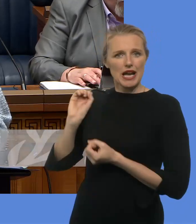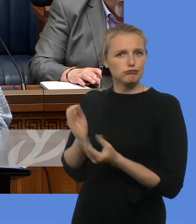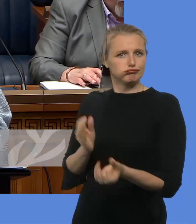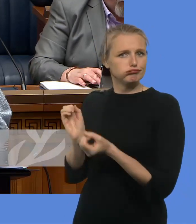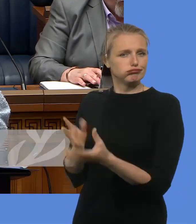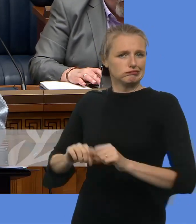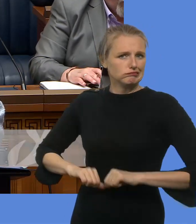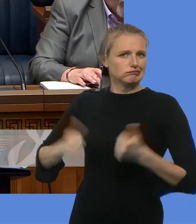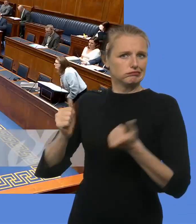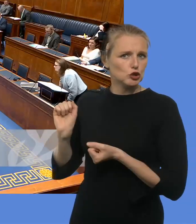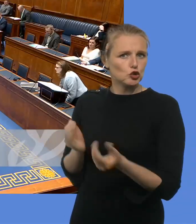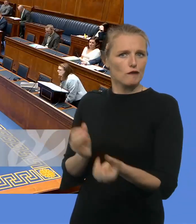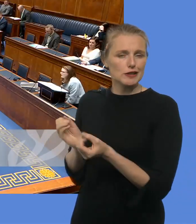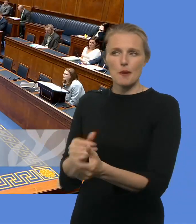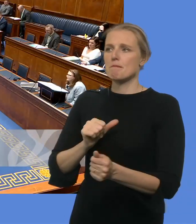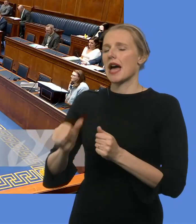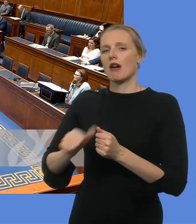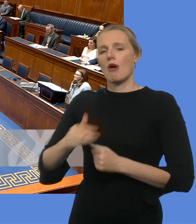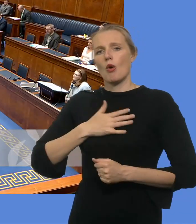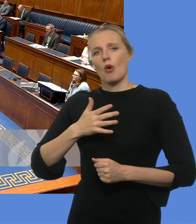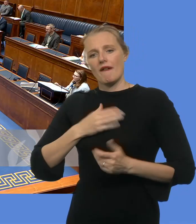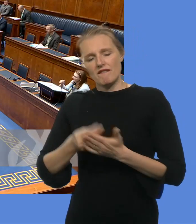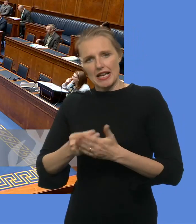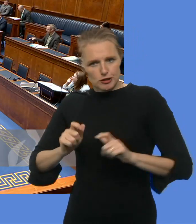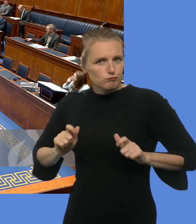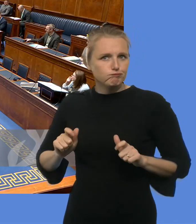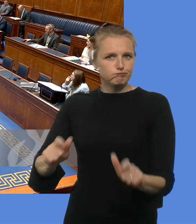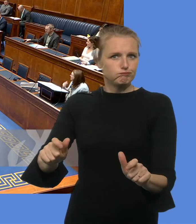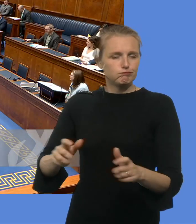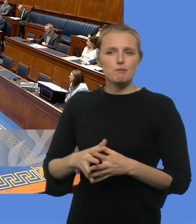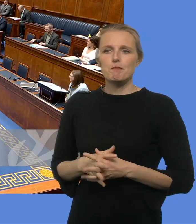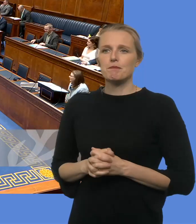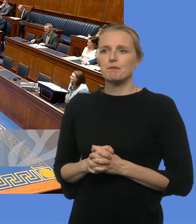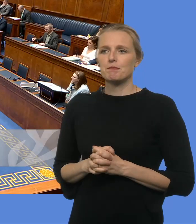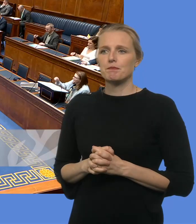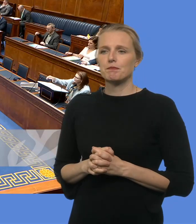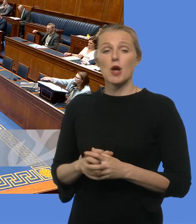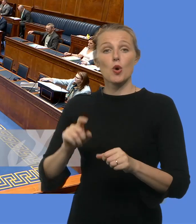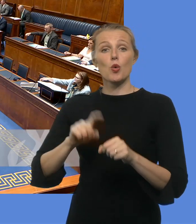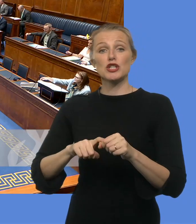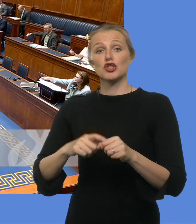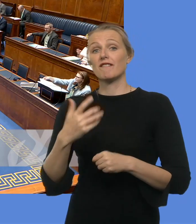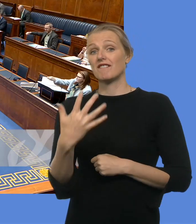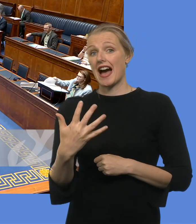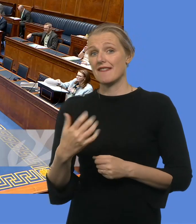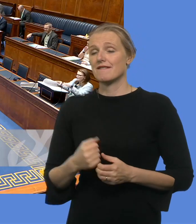public finances. I call John Blair. Thank you, Mr. Speaker. Question number 5. Minister.